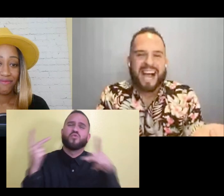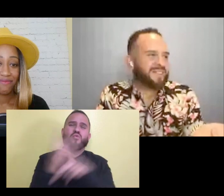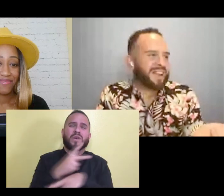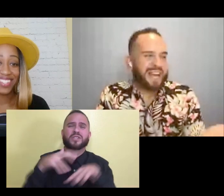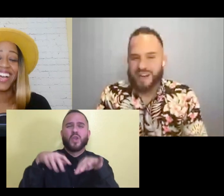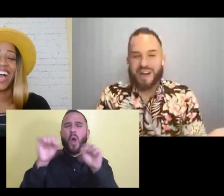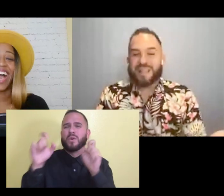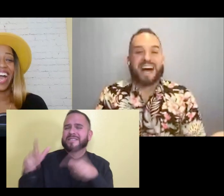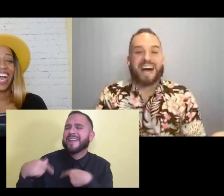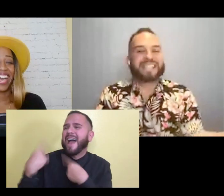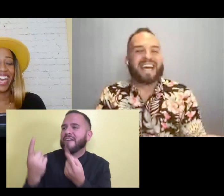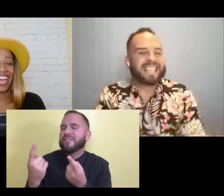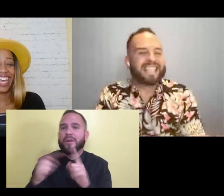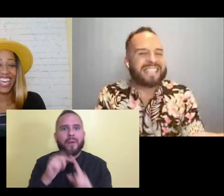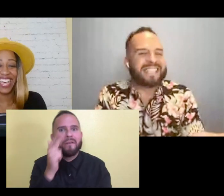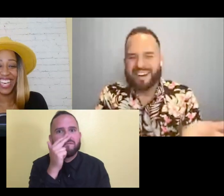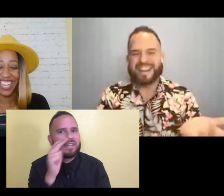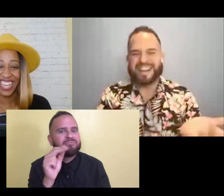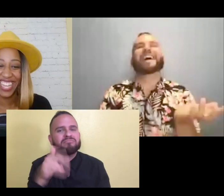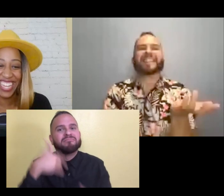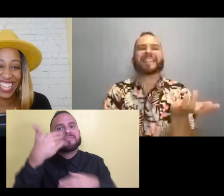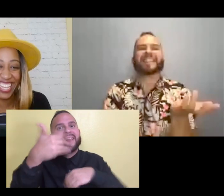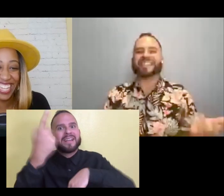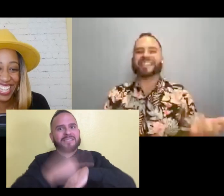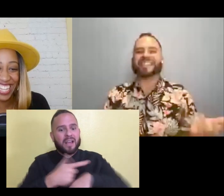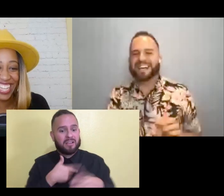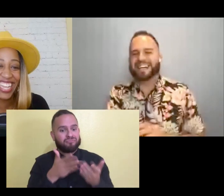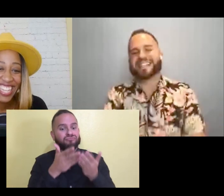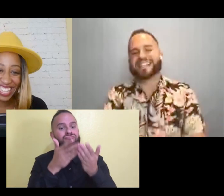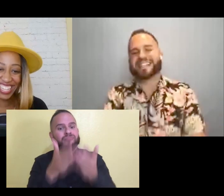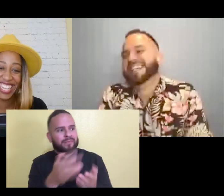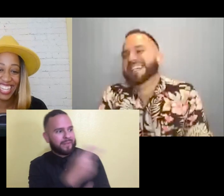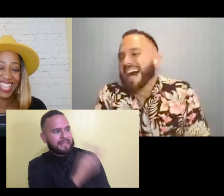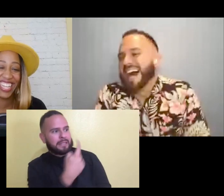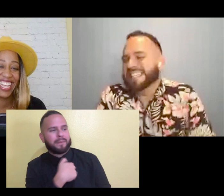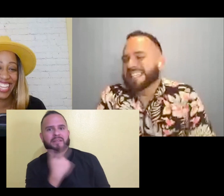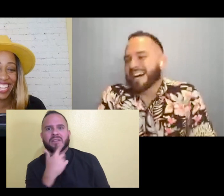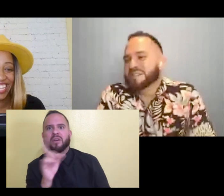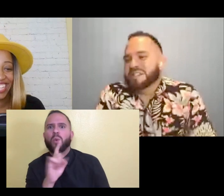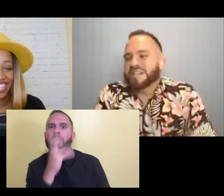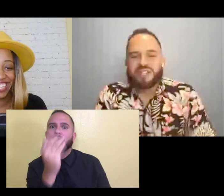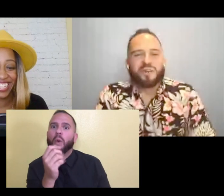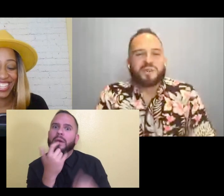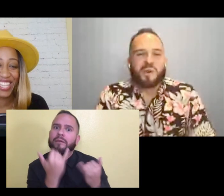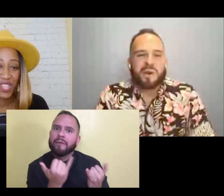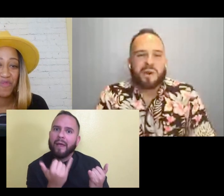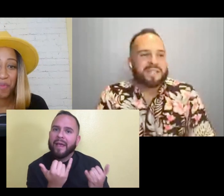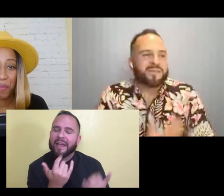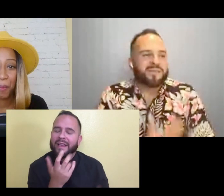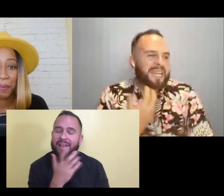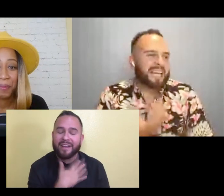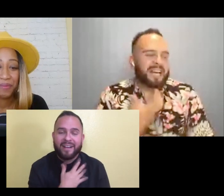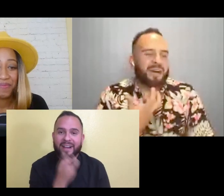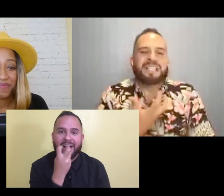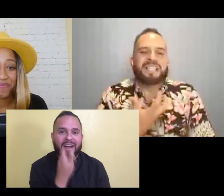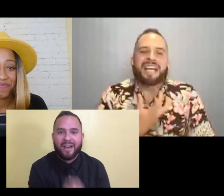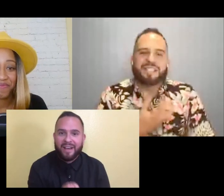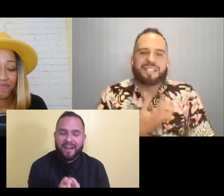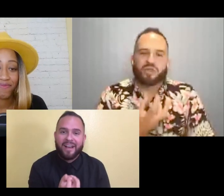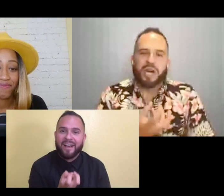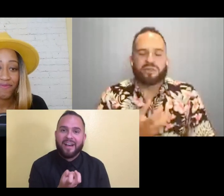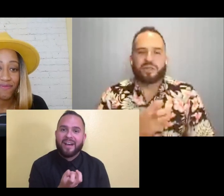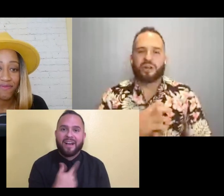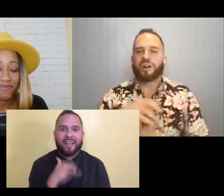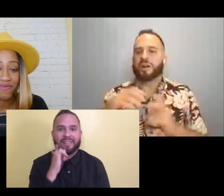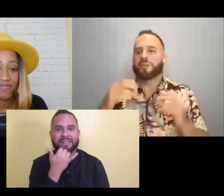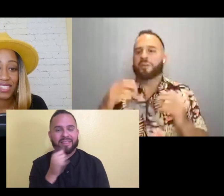And I'm like, that didn't scare y'all? That didn't scare y'all? So I think that was just such a cool story, because for me, like, that was the essence of